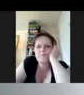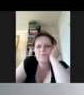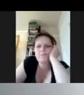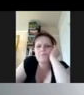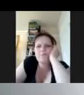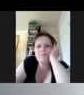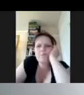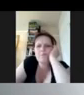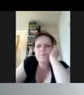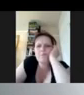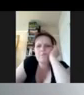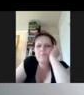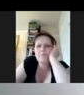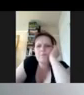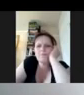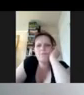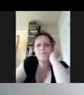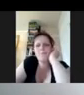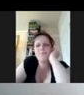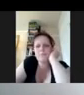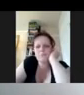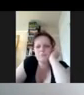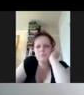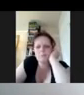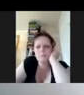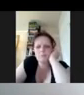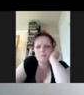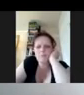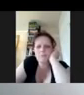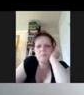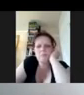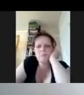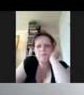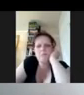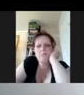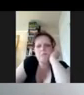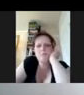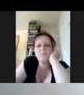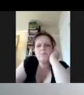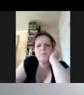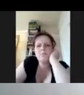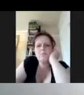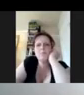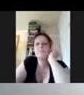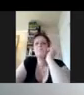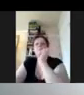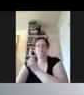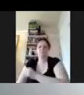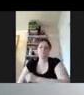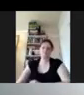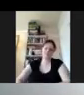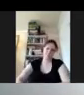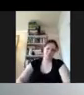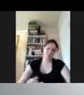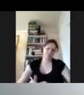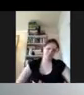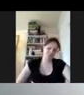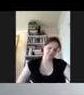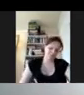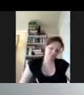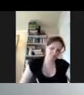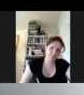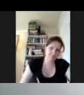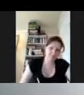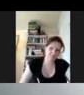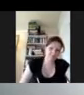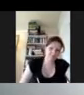session face-to-face or in person. So I'm just going to start off by talking through some of the main features that we'll see on the screen at the moment. And primarily at the